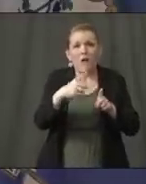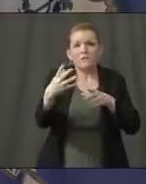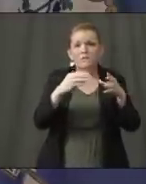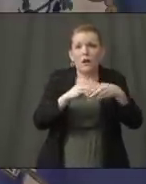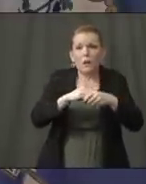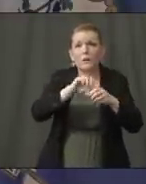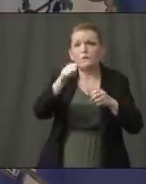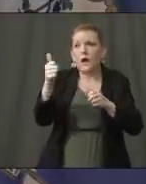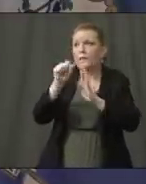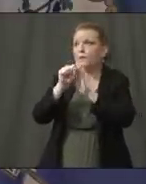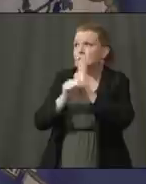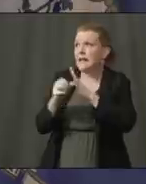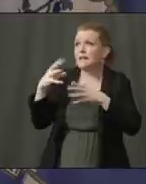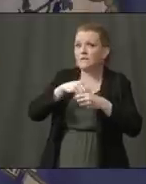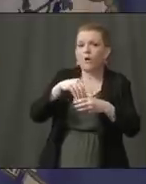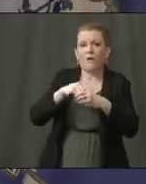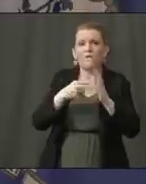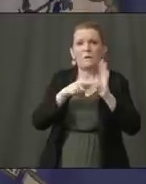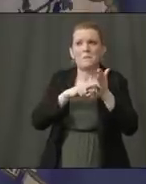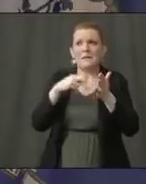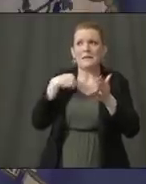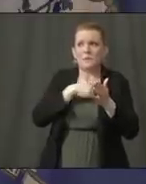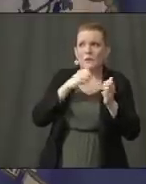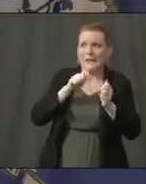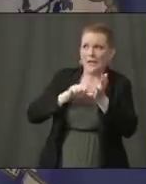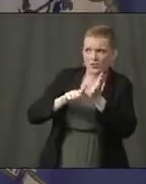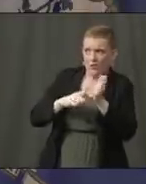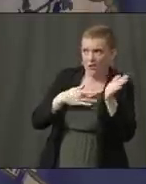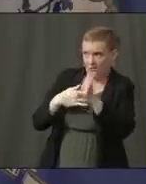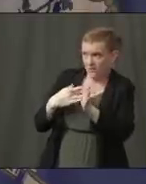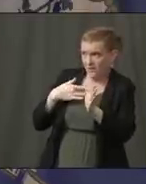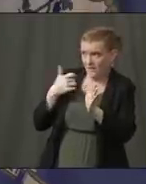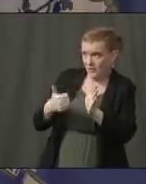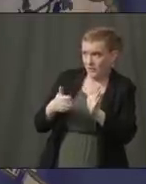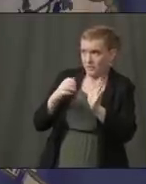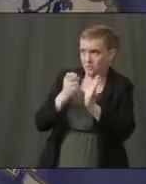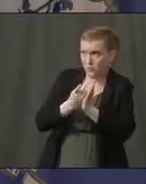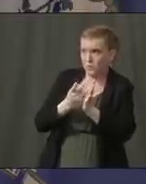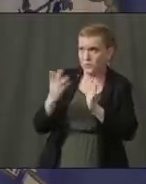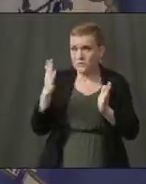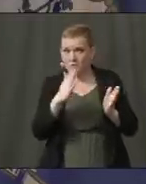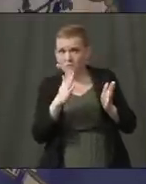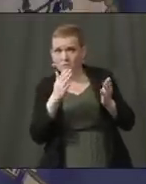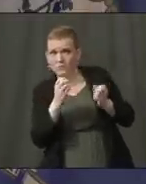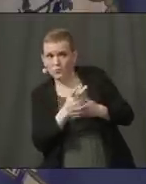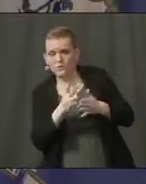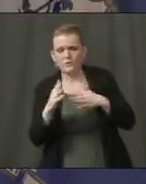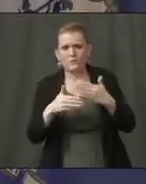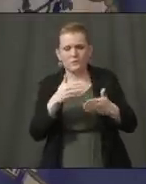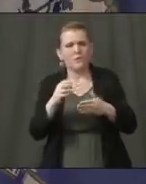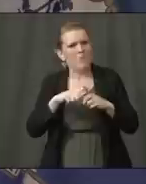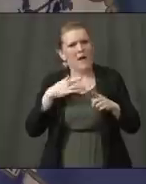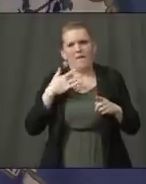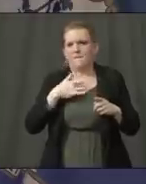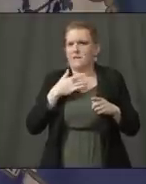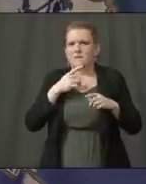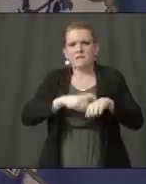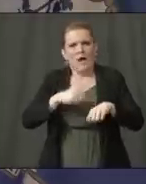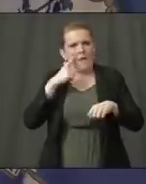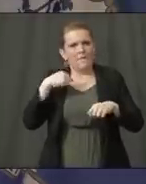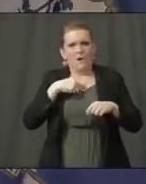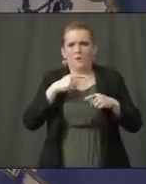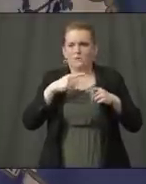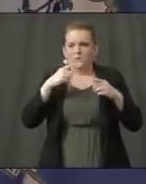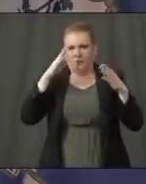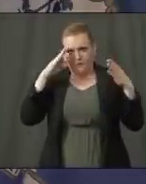can fact check what we're trying to do. But I think it's a time for us to get going on this, and testing is going to be a big part